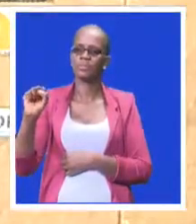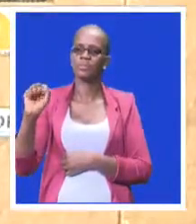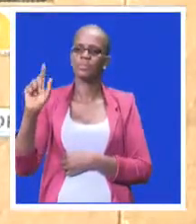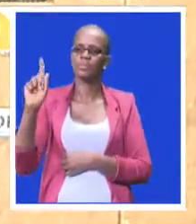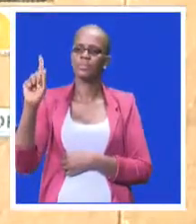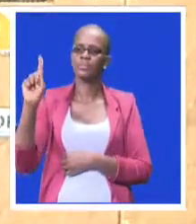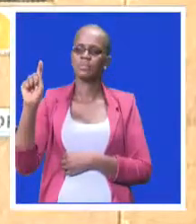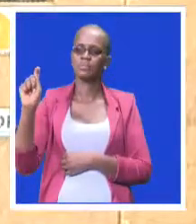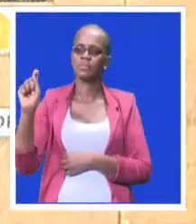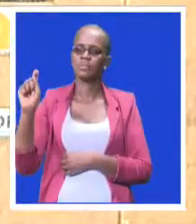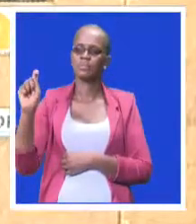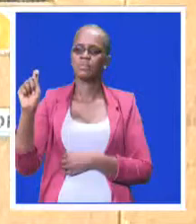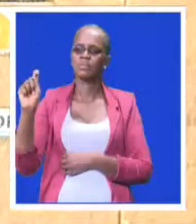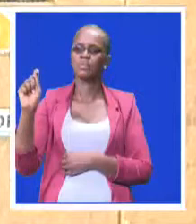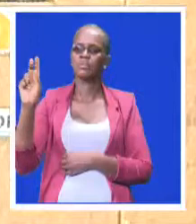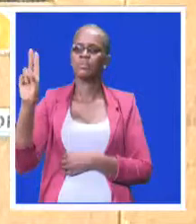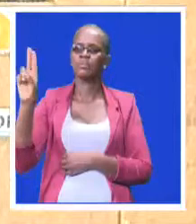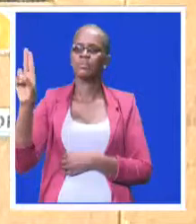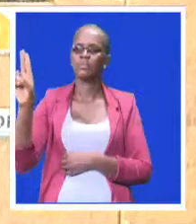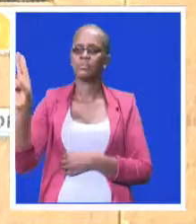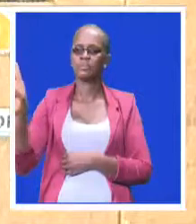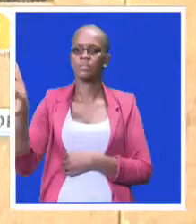U, V,